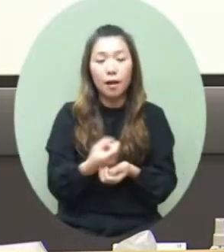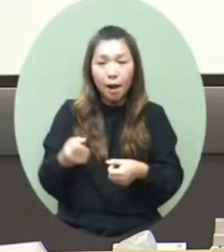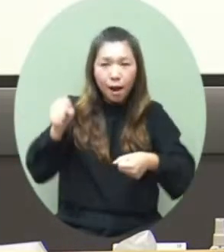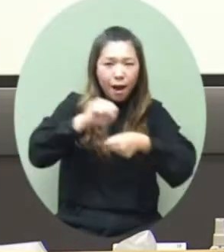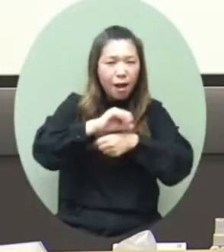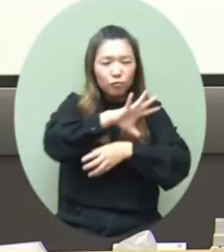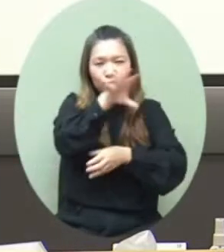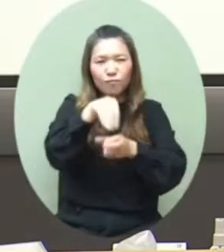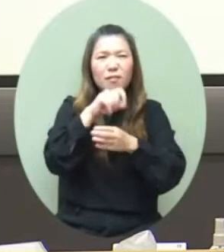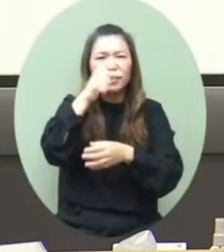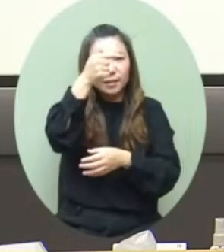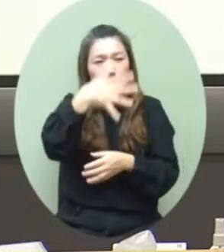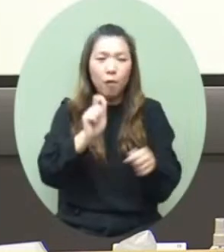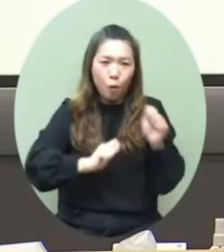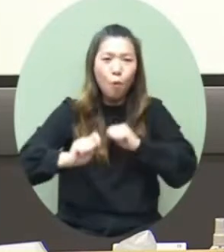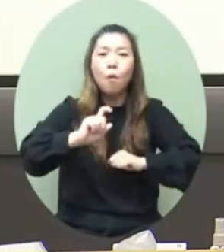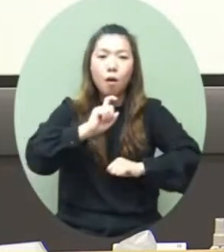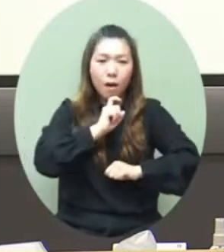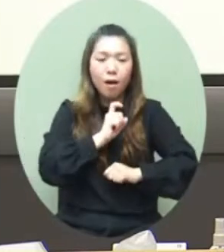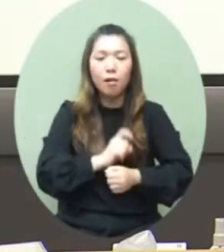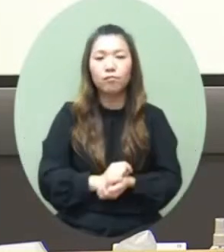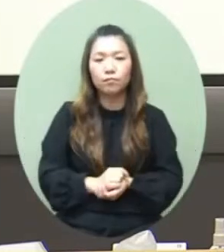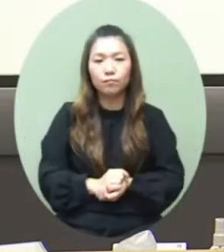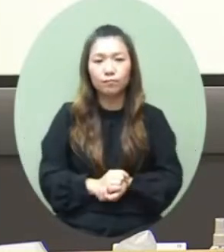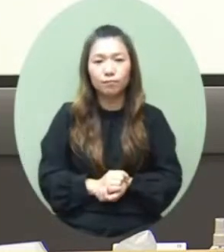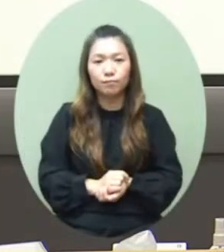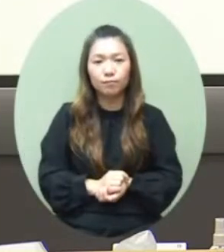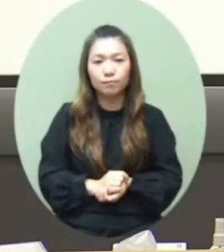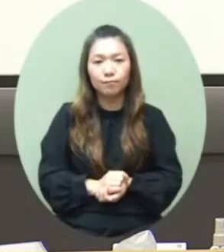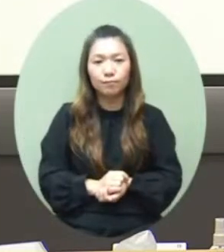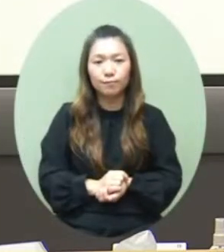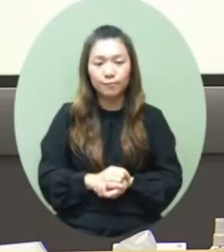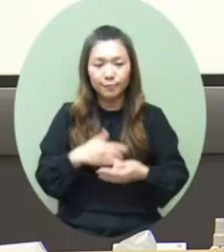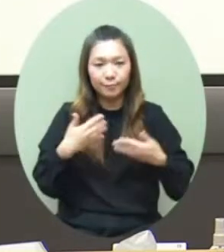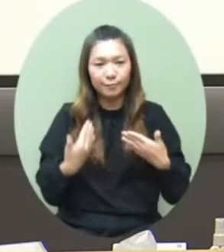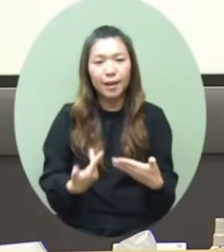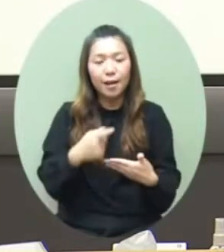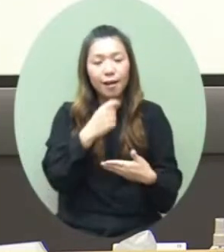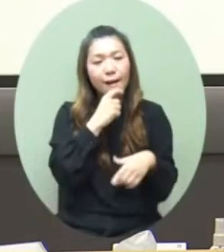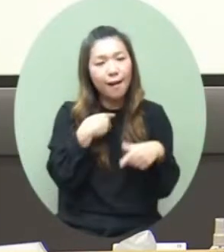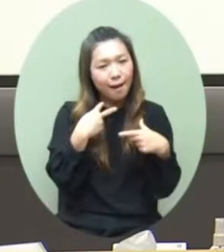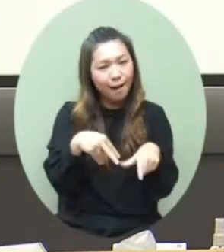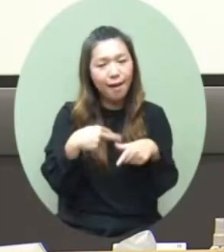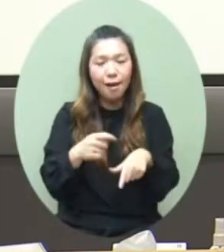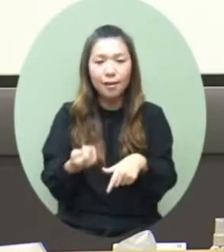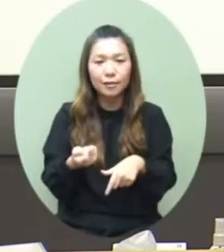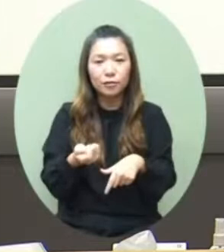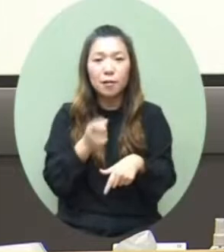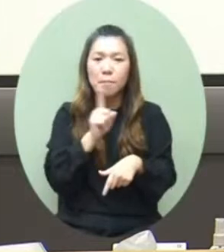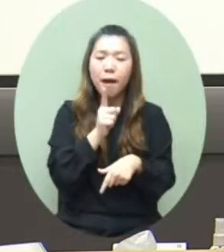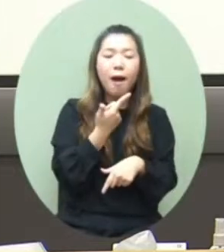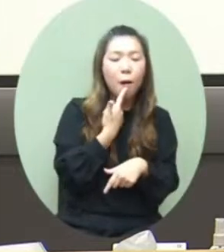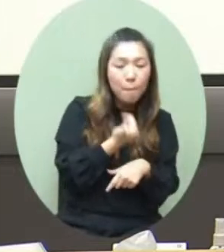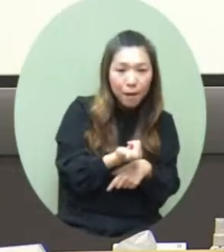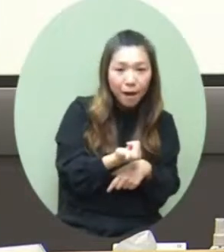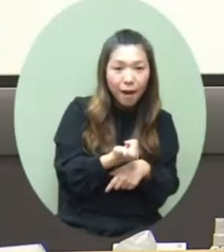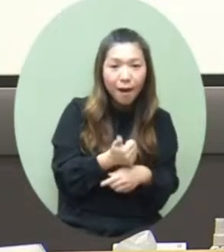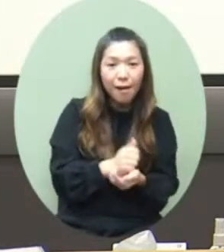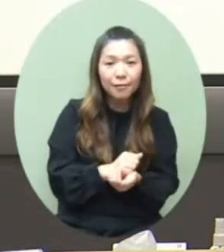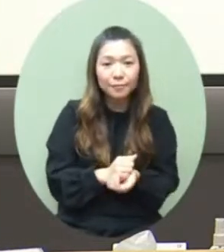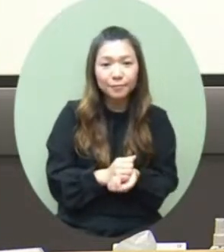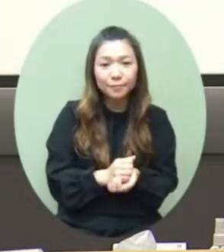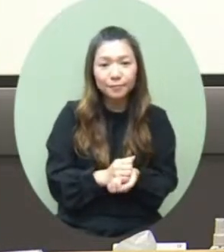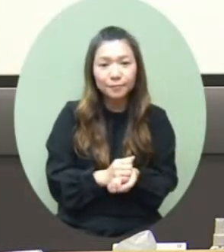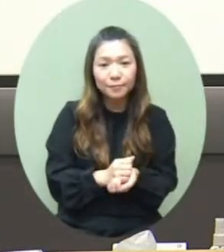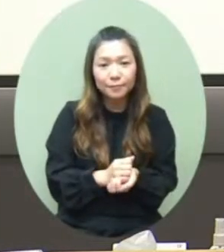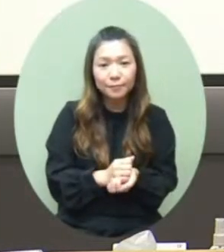activities relating to sports, arts and culture, and other performances. Altogether, over a dozen